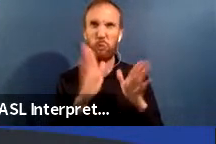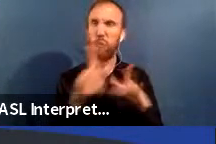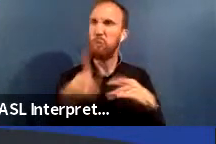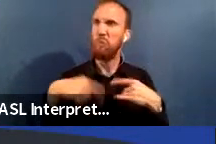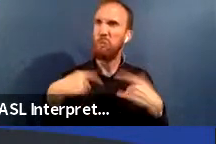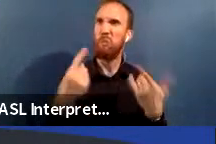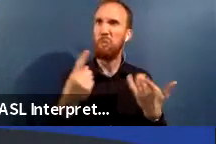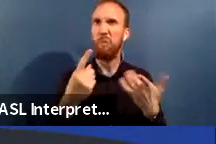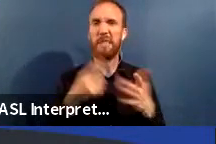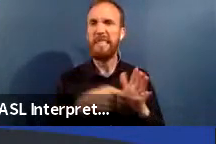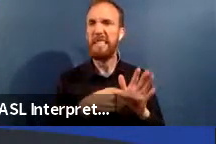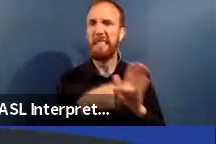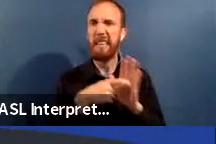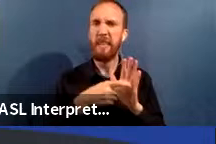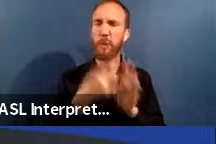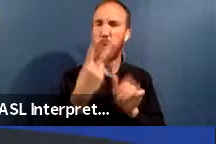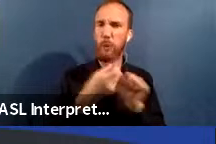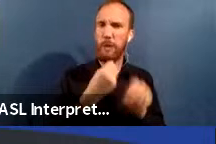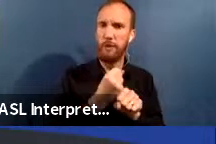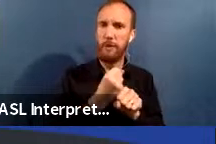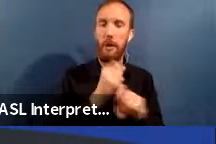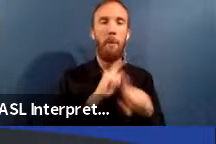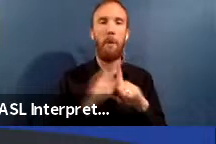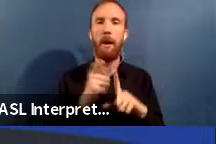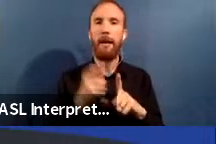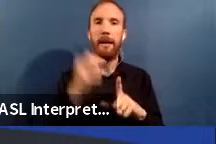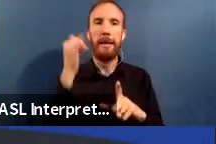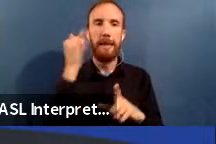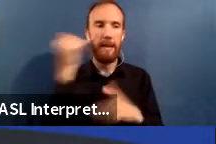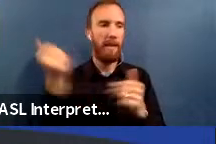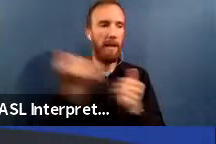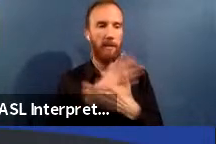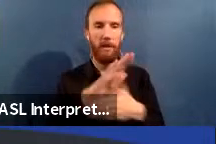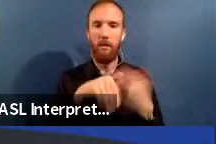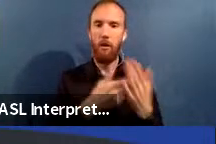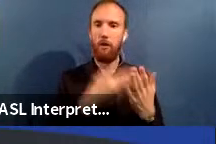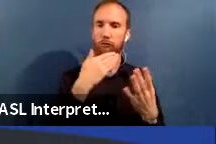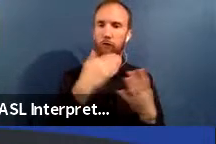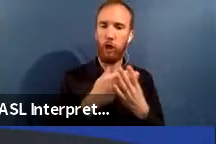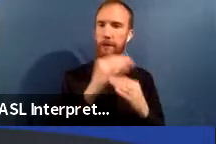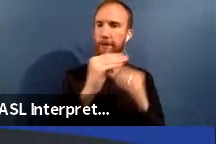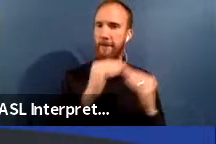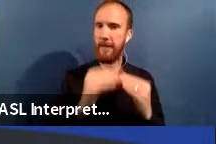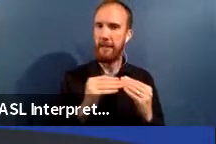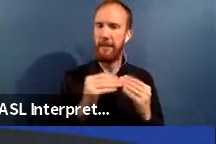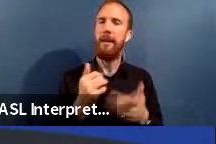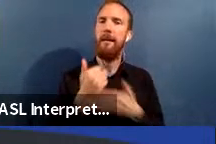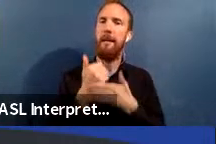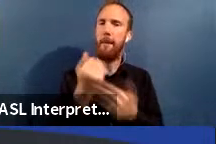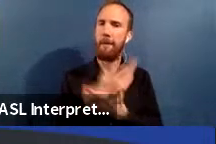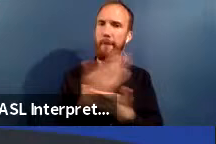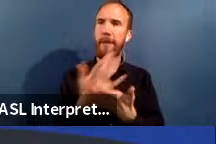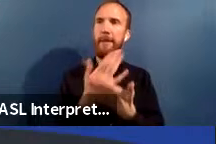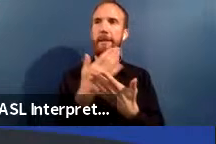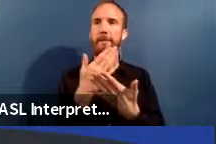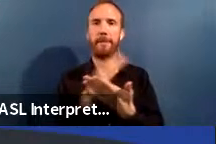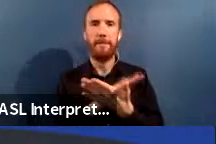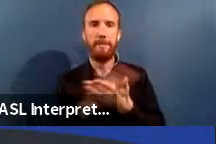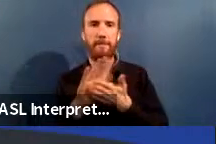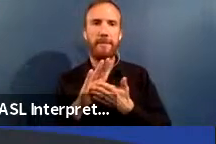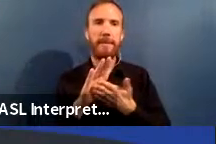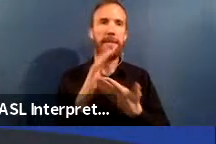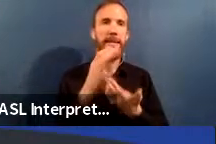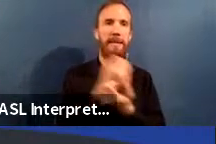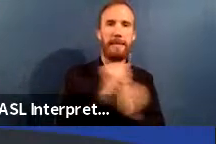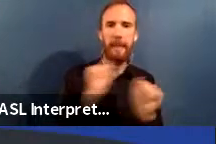that are safe, healthy, and comfortable to our students and staff. So before we go to the next category, I want to address